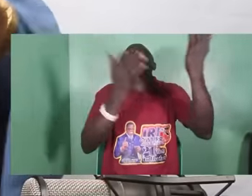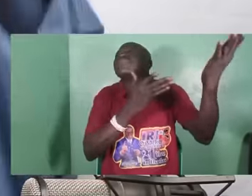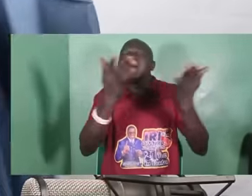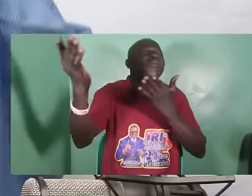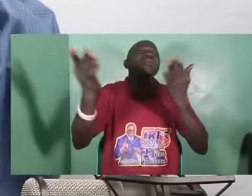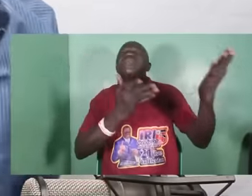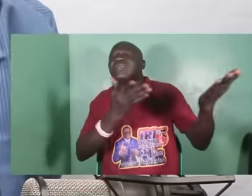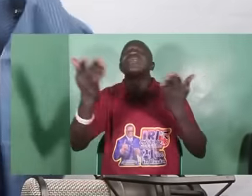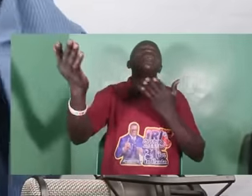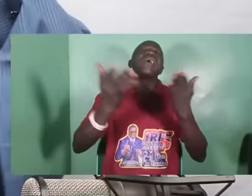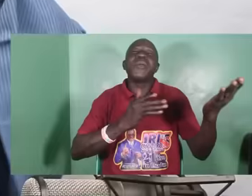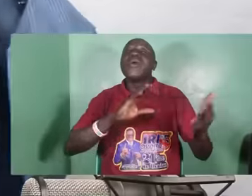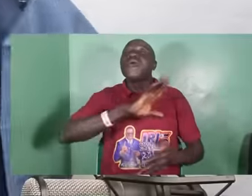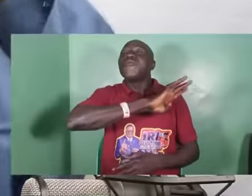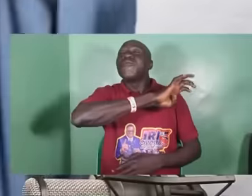is the internet one.